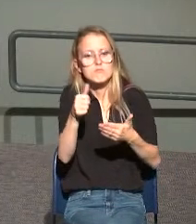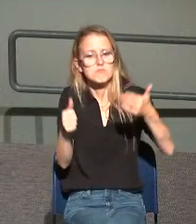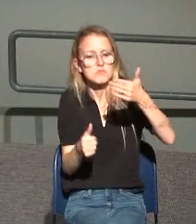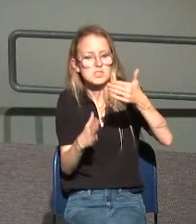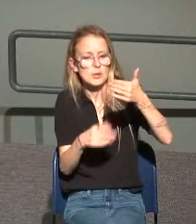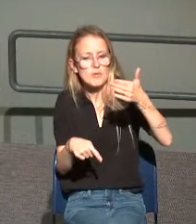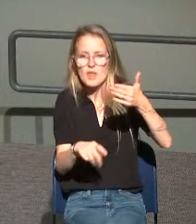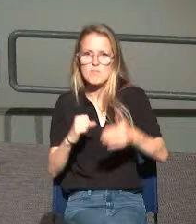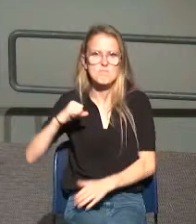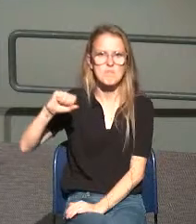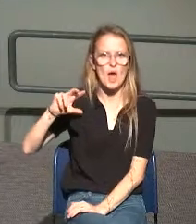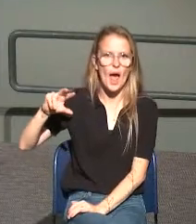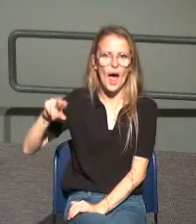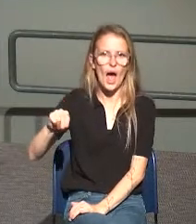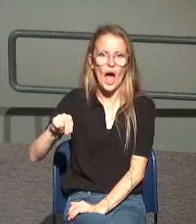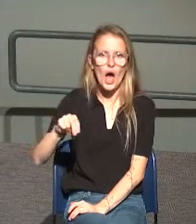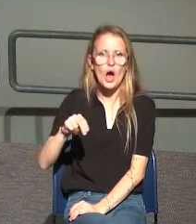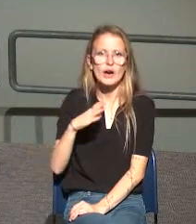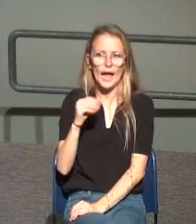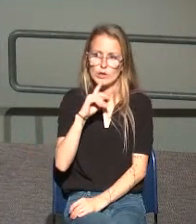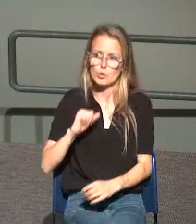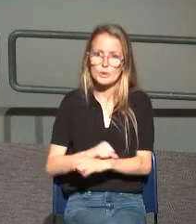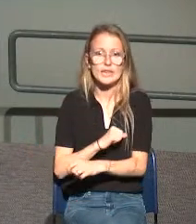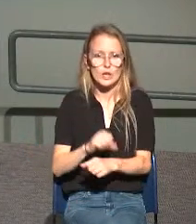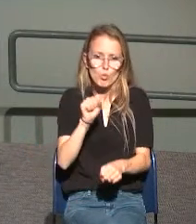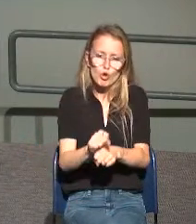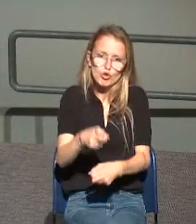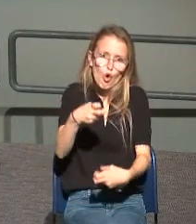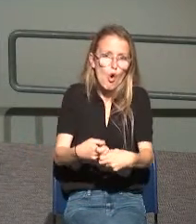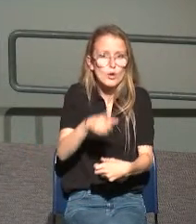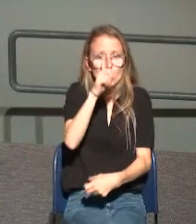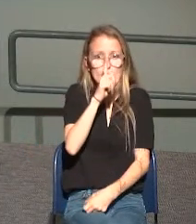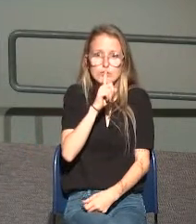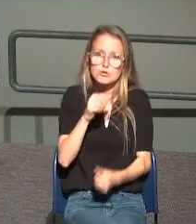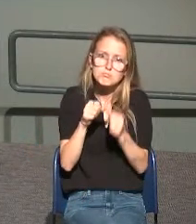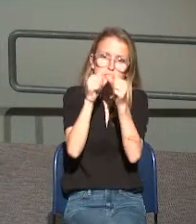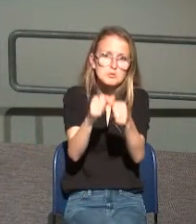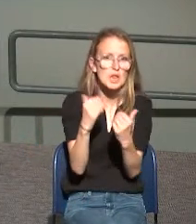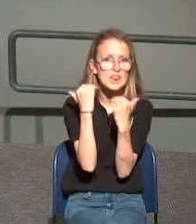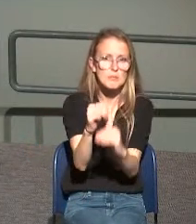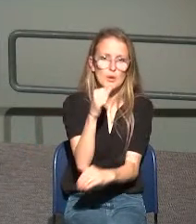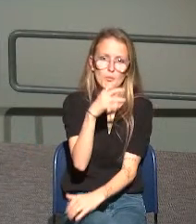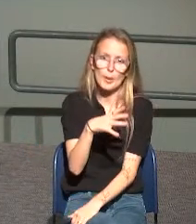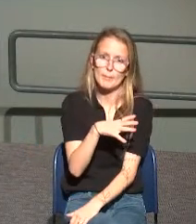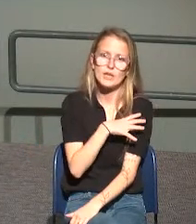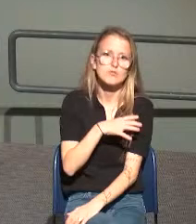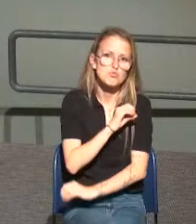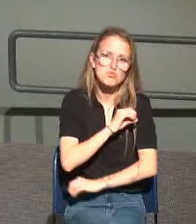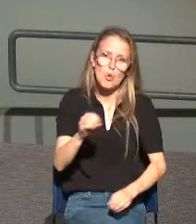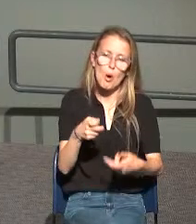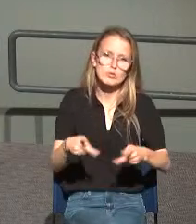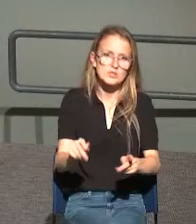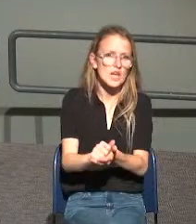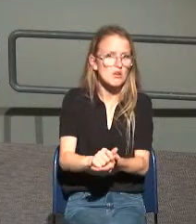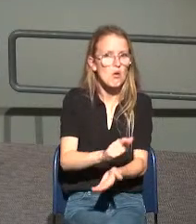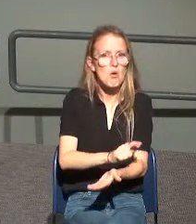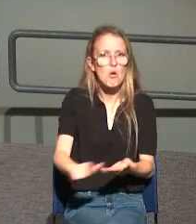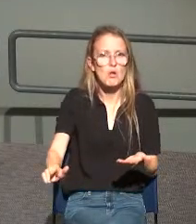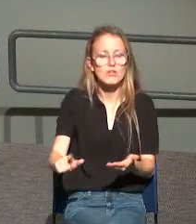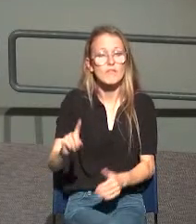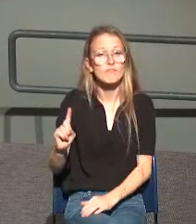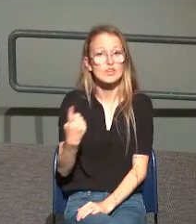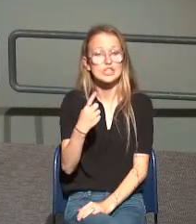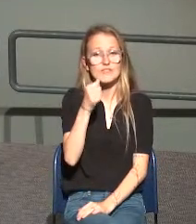obstructionist and went out of their way to make sure that women would not have opportunities at all. The first female Navy